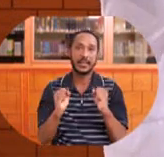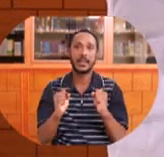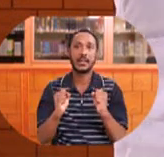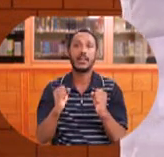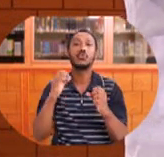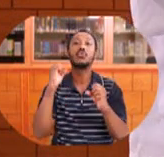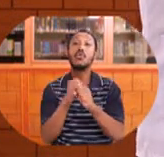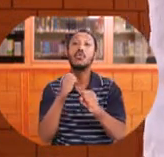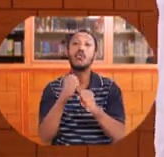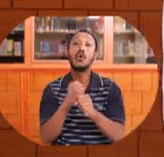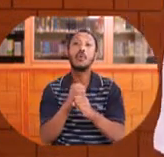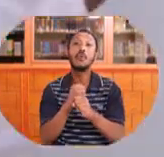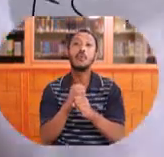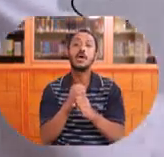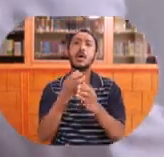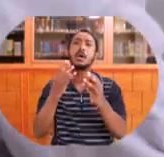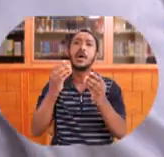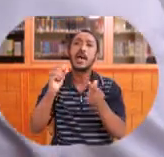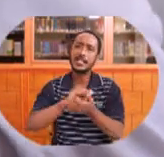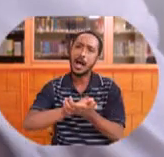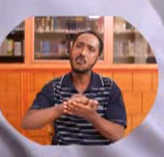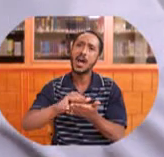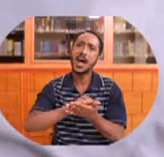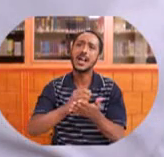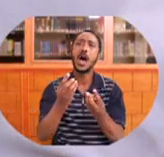to form laser with soap.